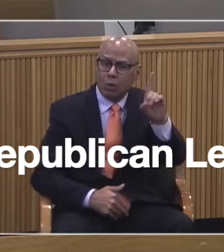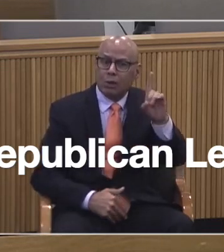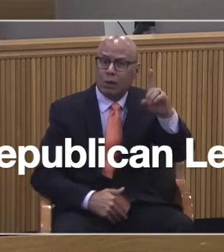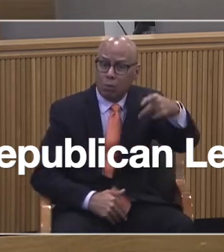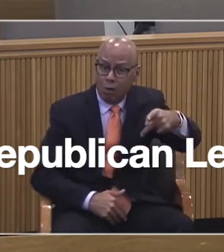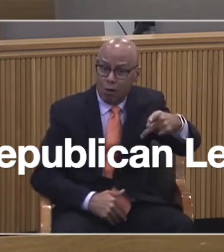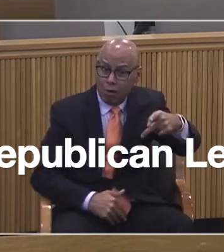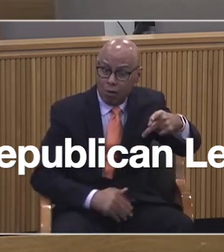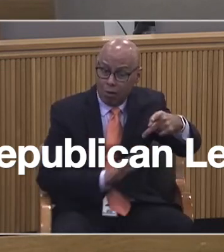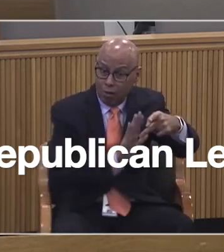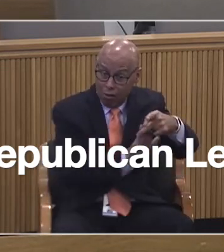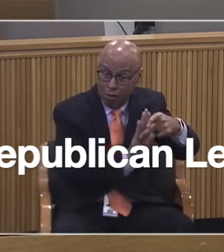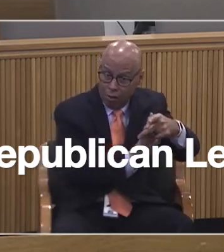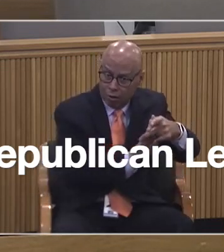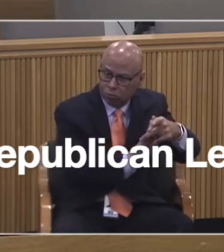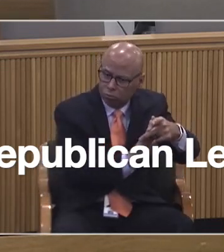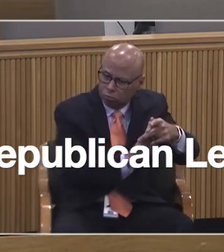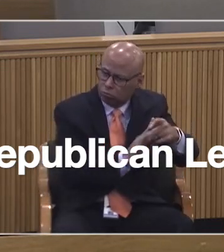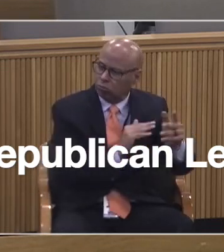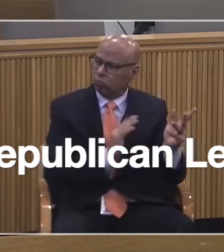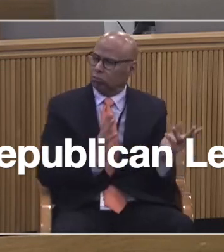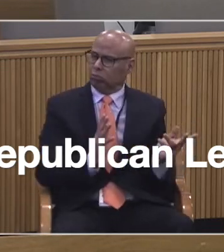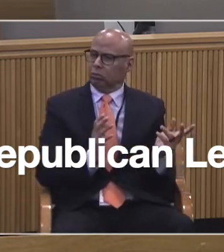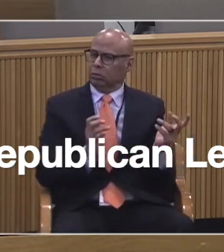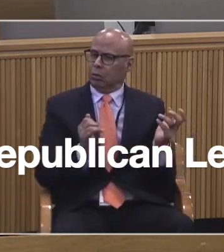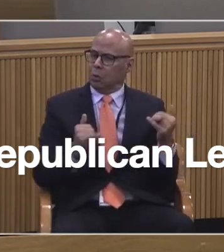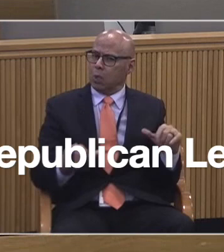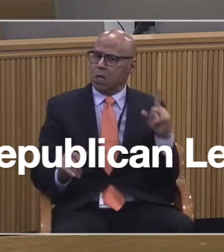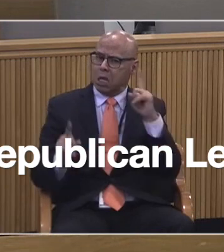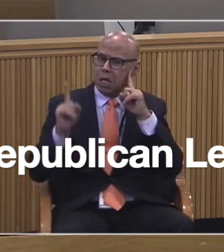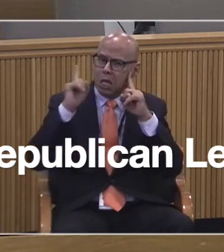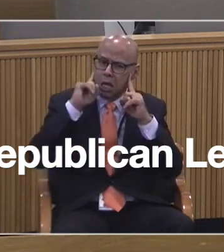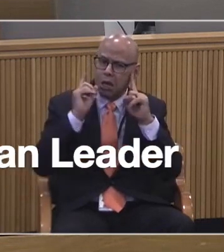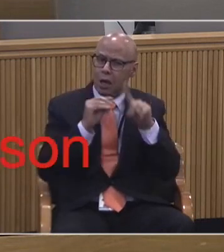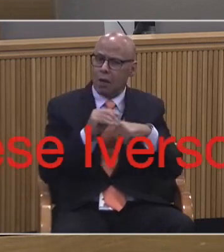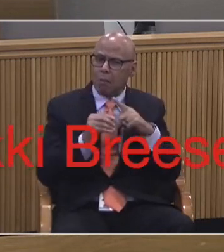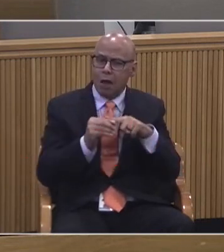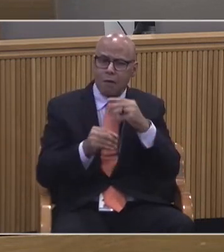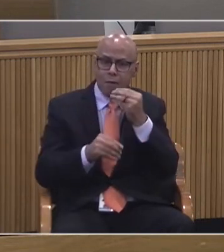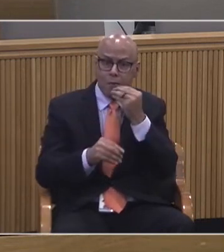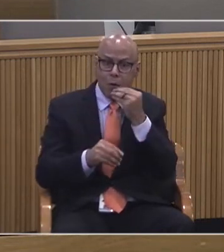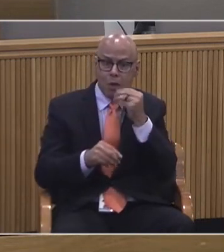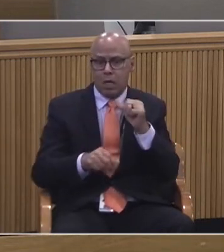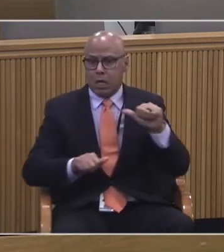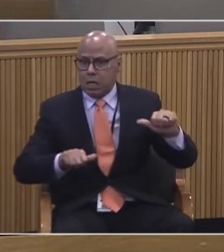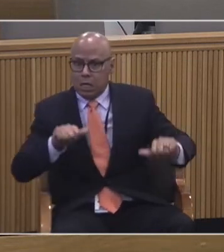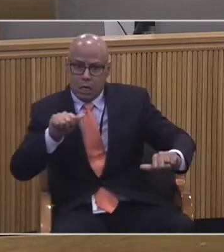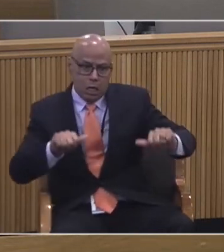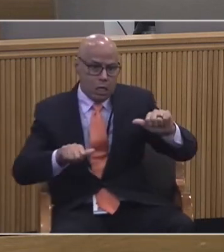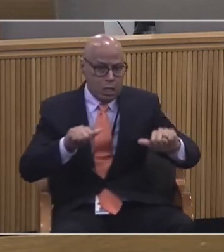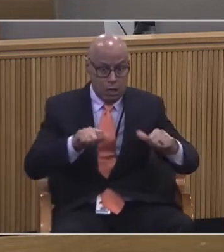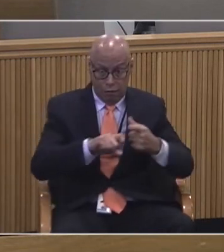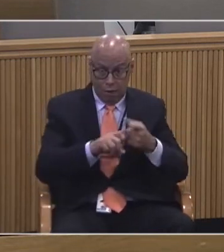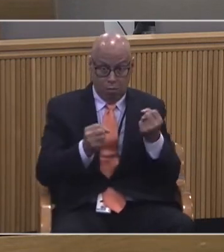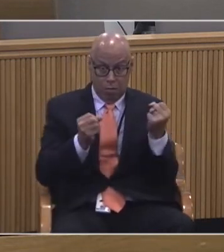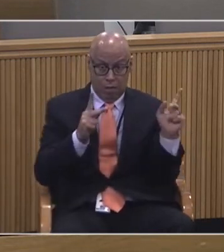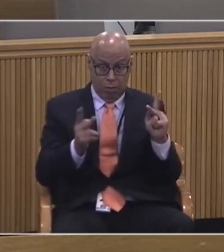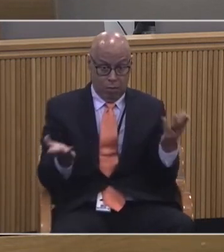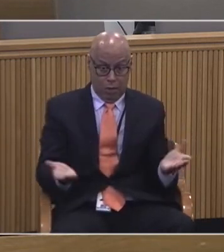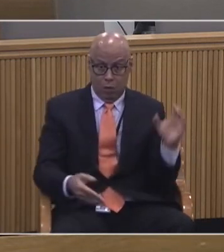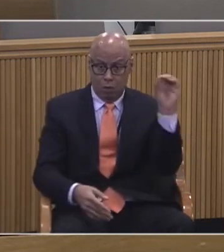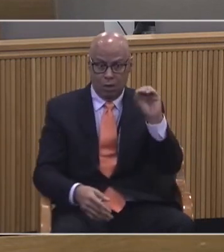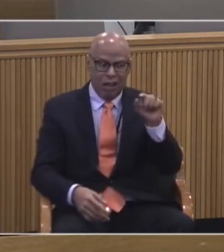product. And even though we continue to hear about food uncertainty for many Oregonians, these